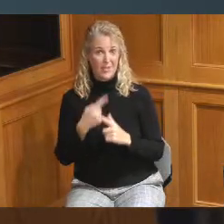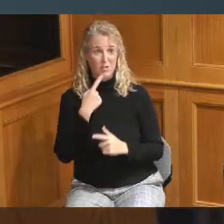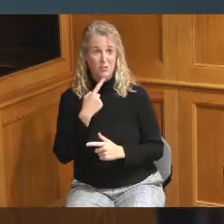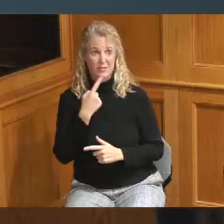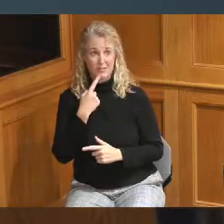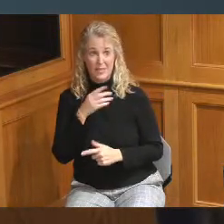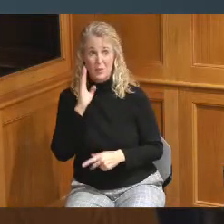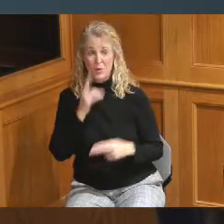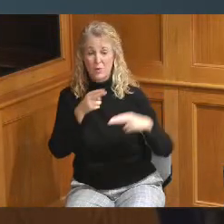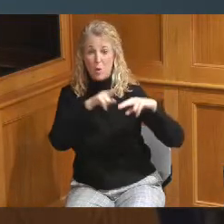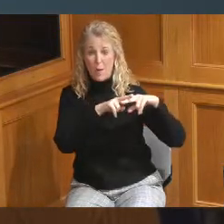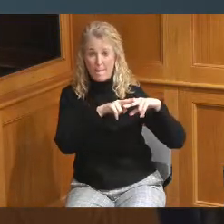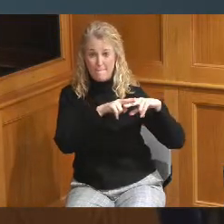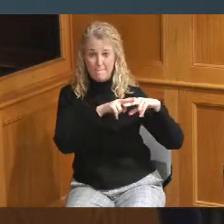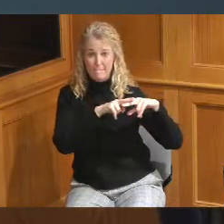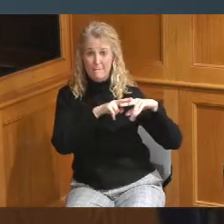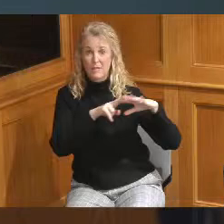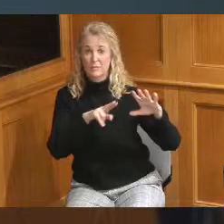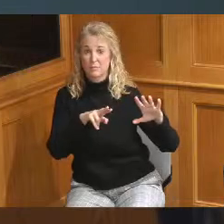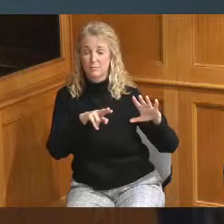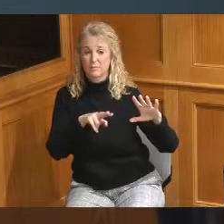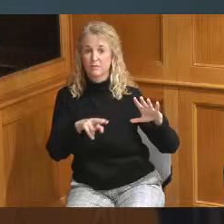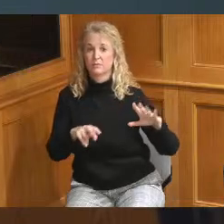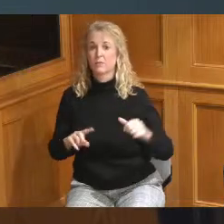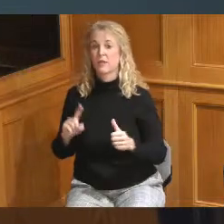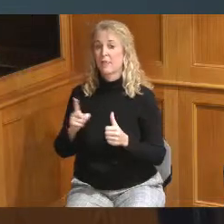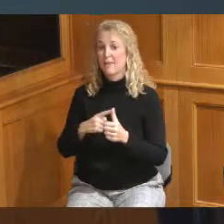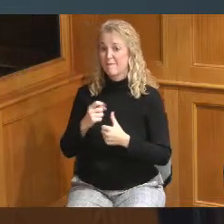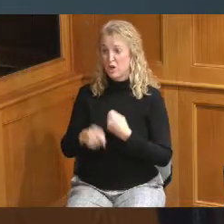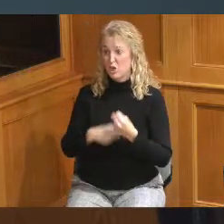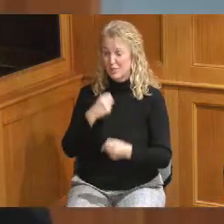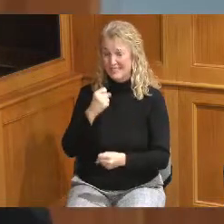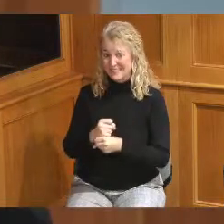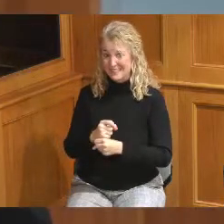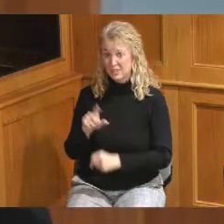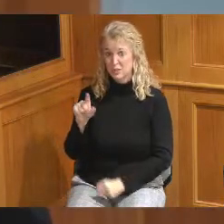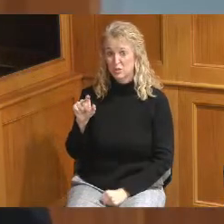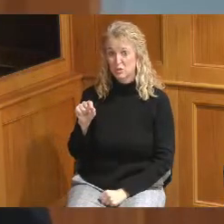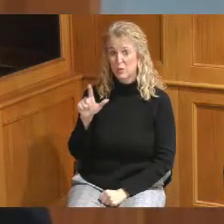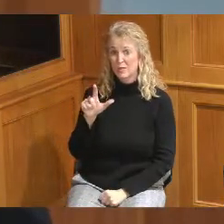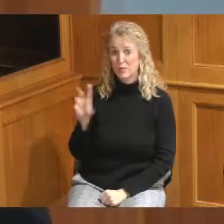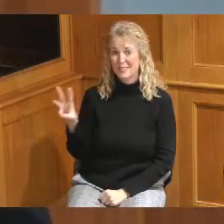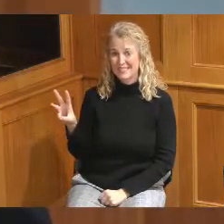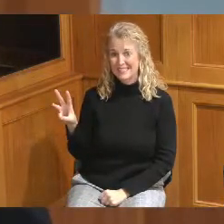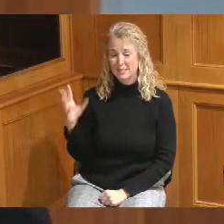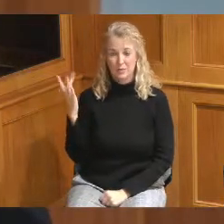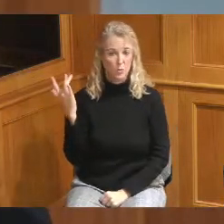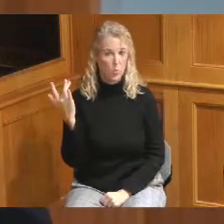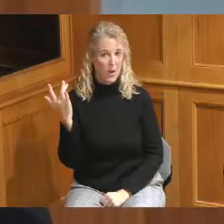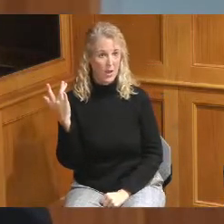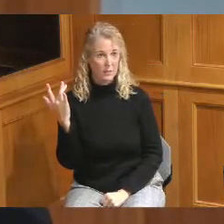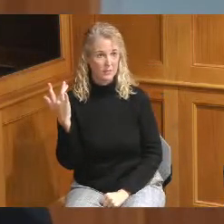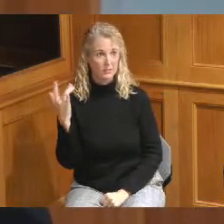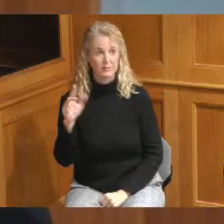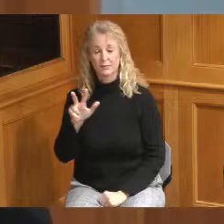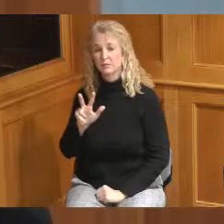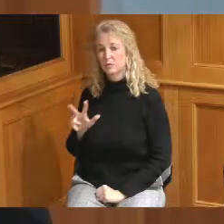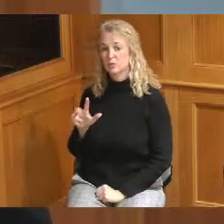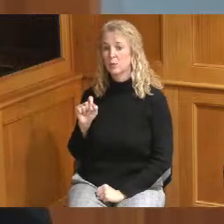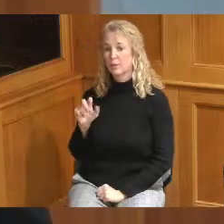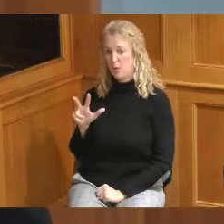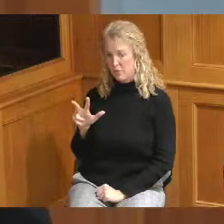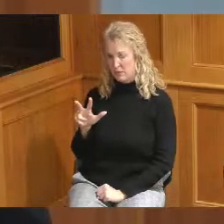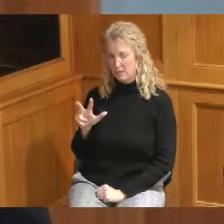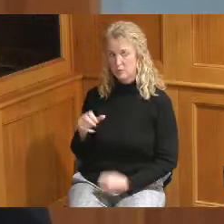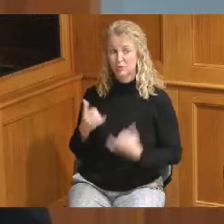but then they'll go up. It goes up What's the up? the first year, 2026. What's the amount? That's the 3.3.